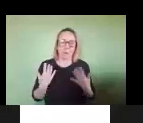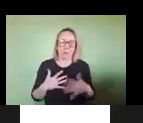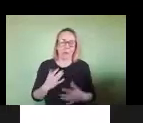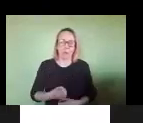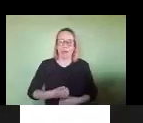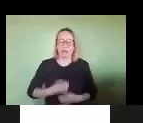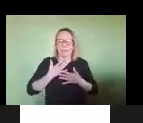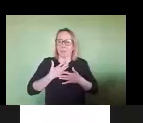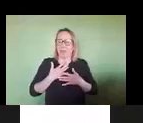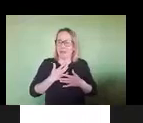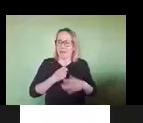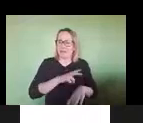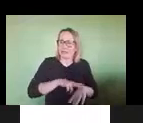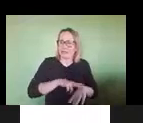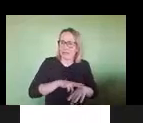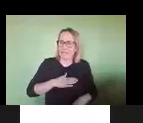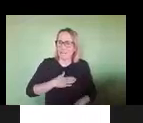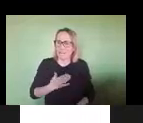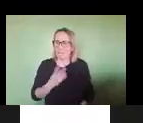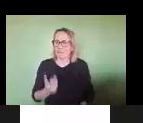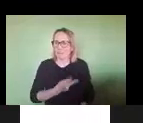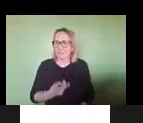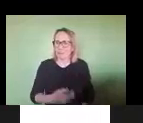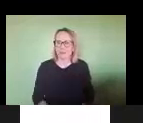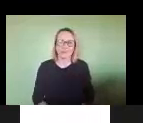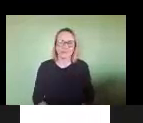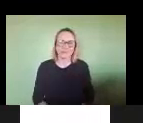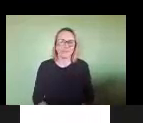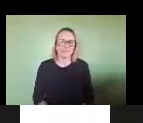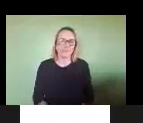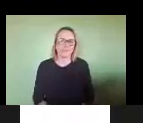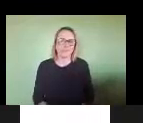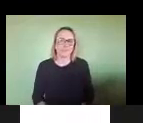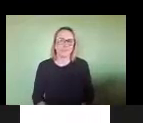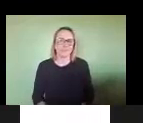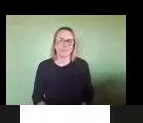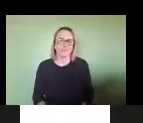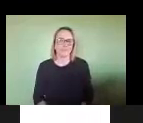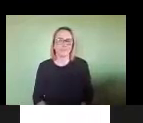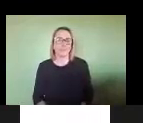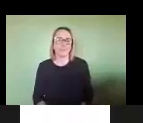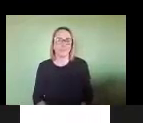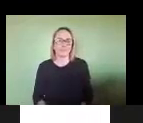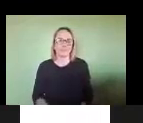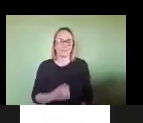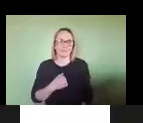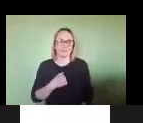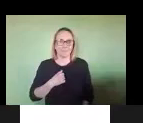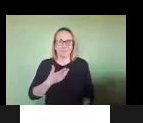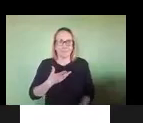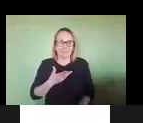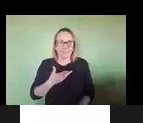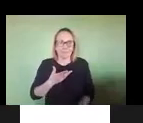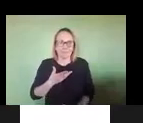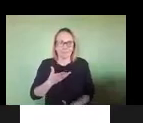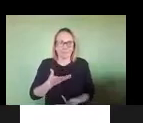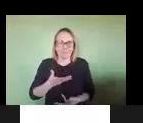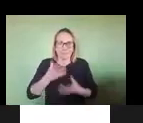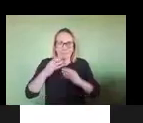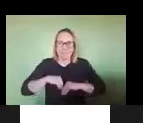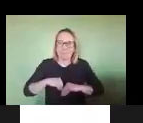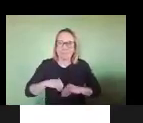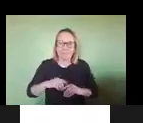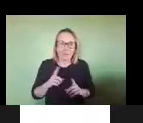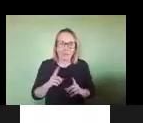staff and the members. And the thing I'm getting from it is exactly what I had as well.